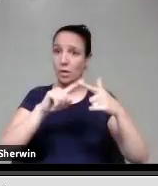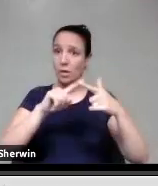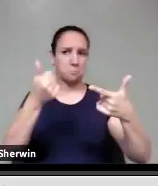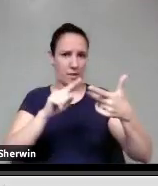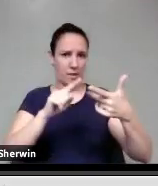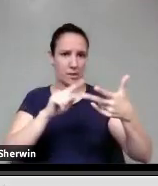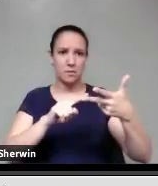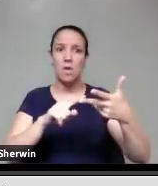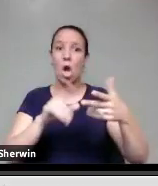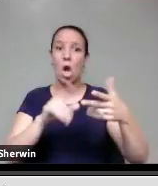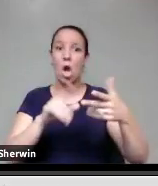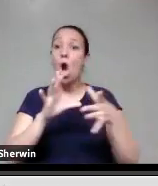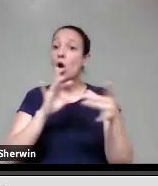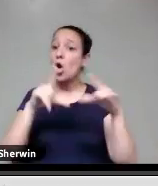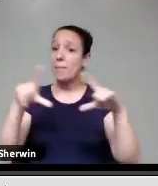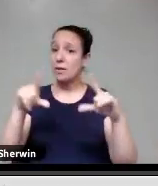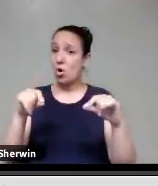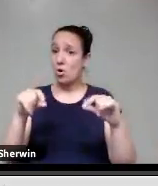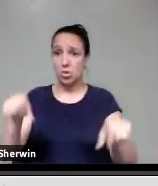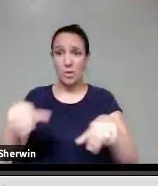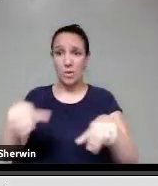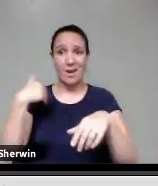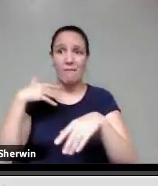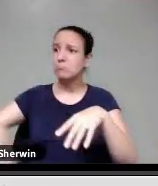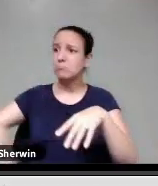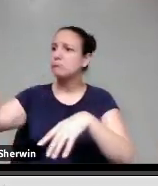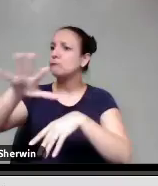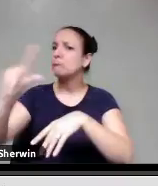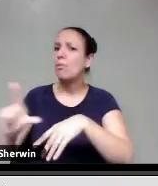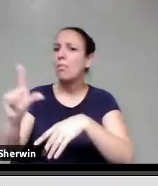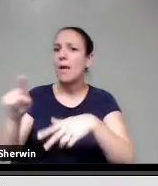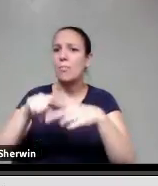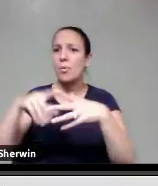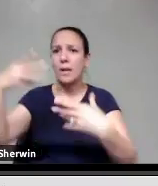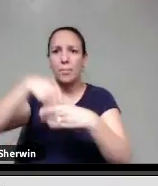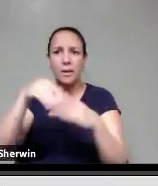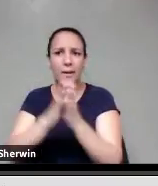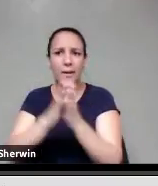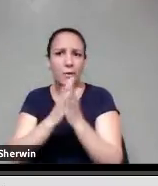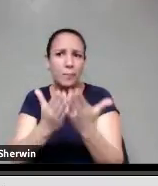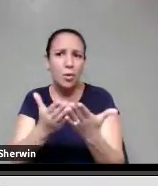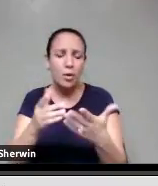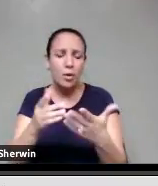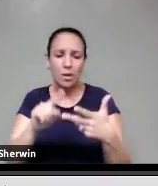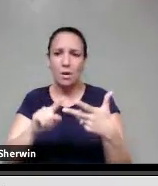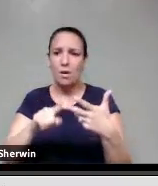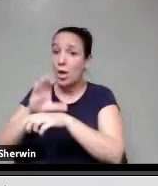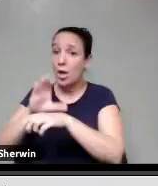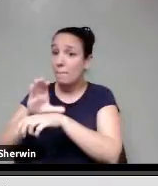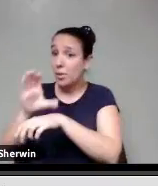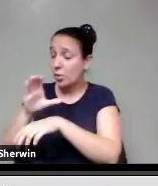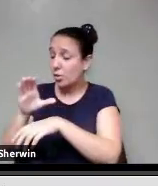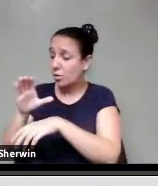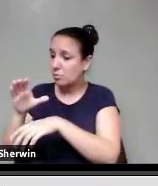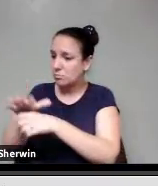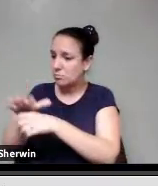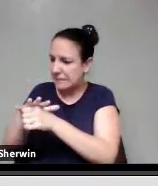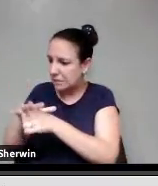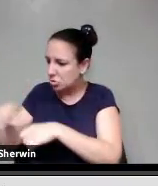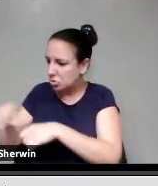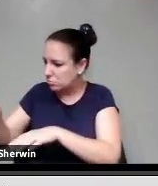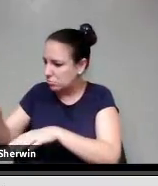You could have them laying around in piles at different places, maybe at a computer station, maybe in the quiet room if you have a quiet